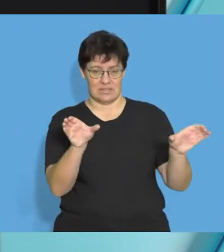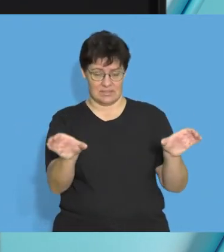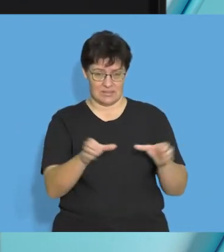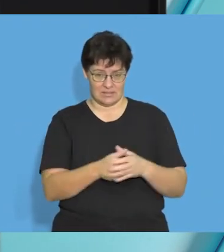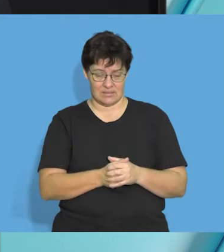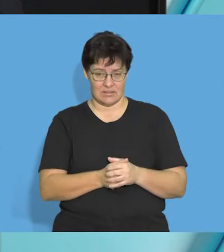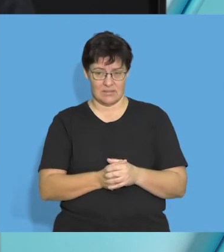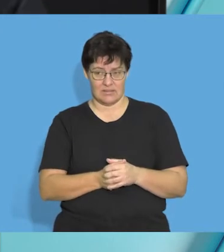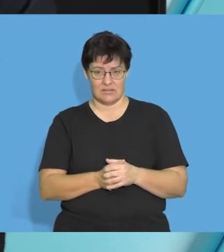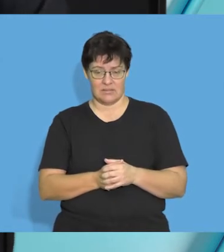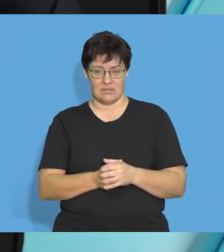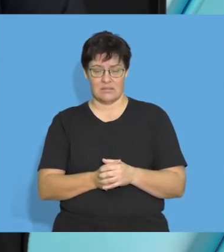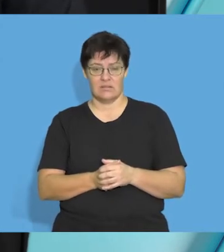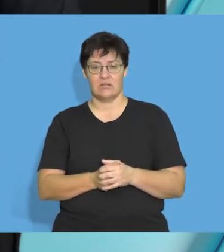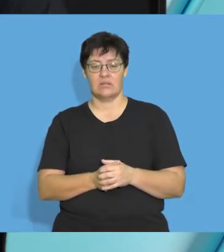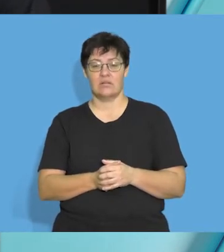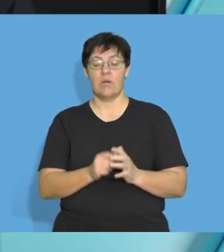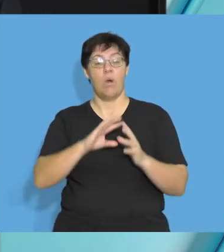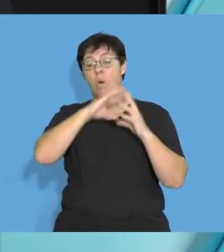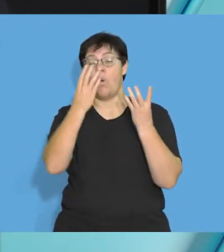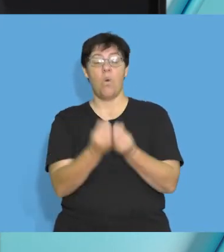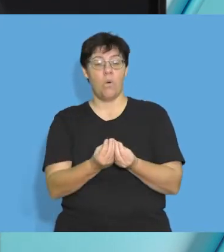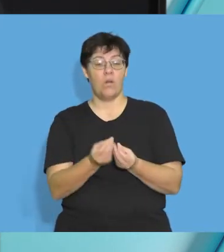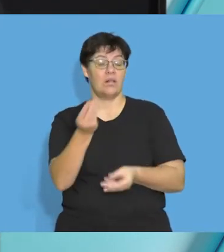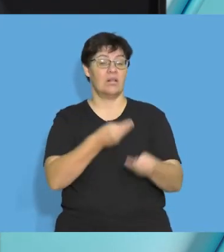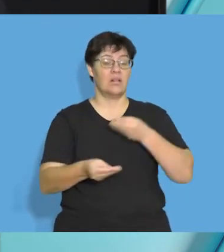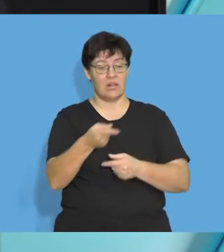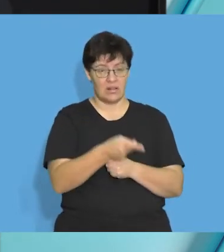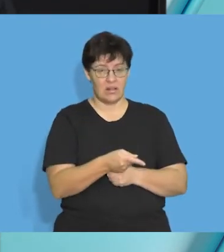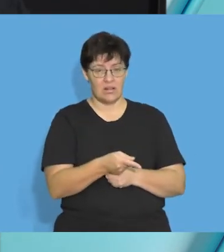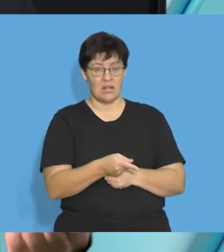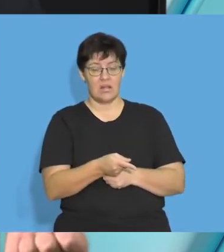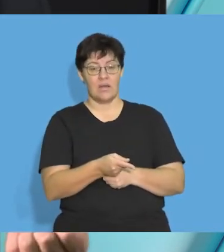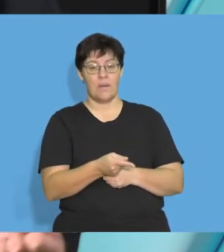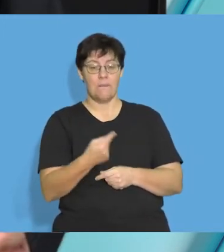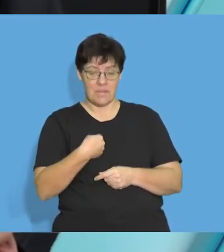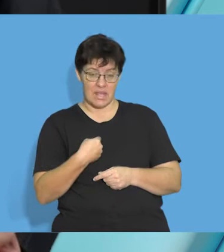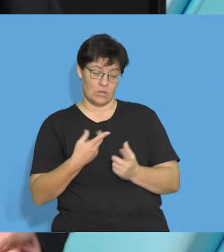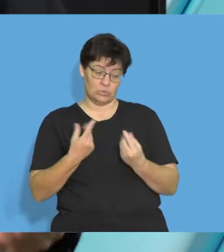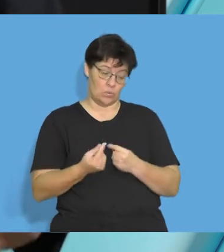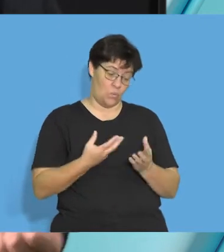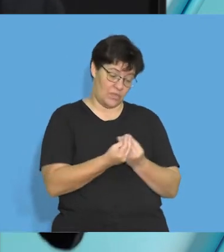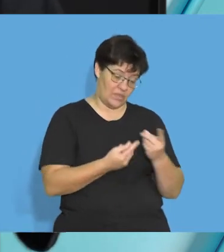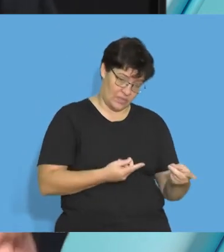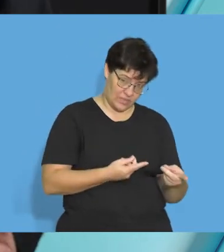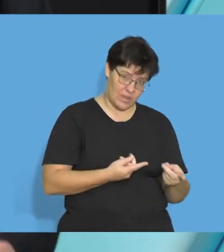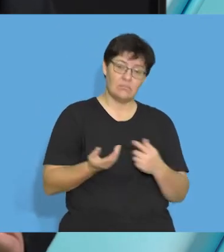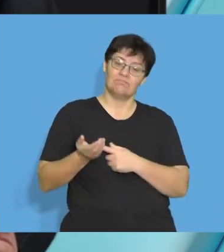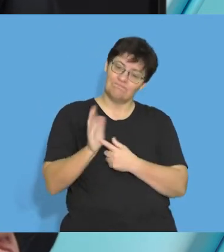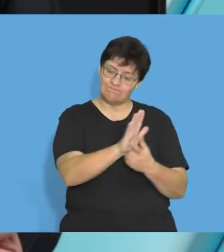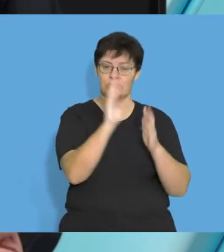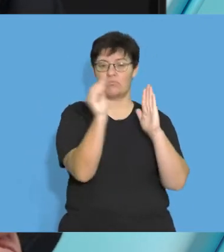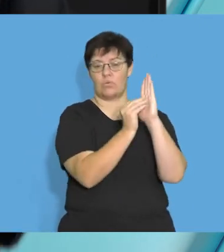and therefore, all transactions that the one enters into with the other must be